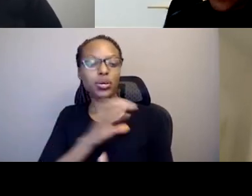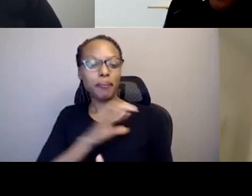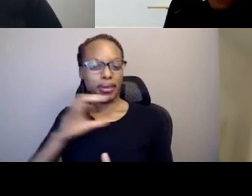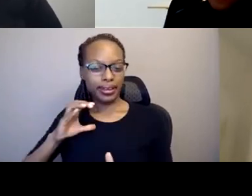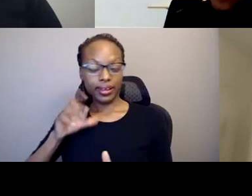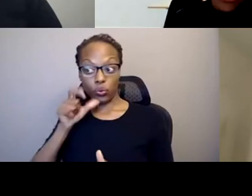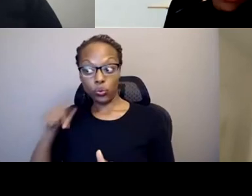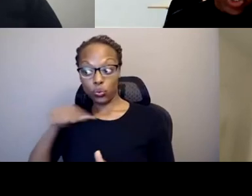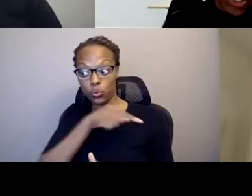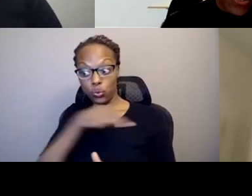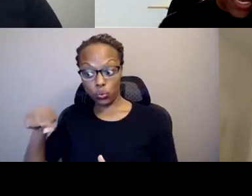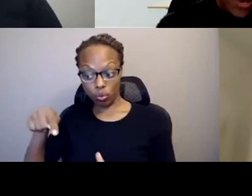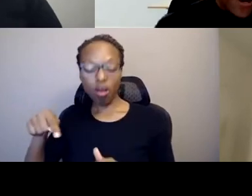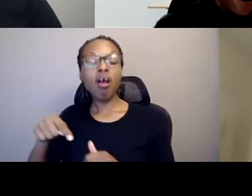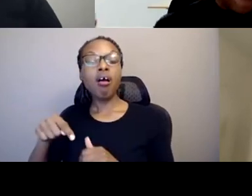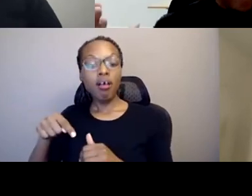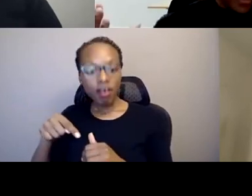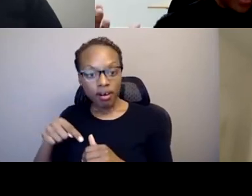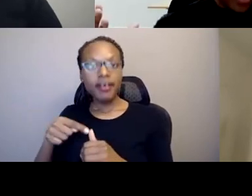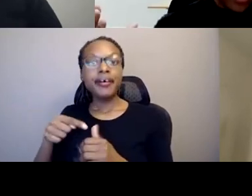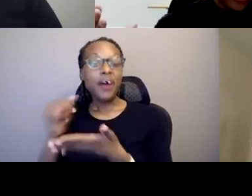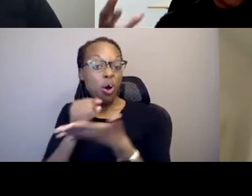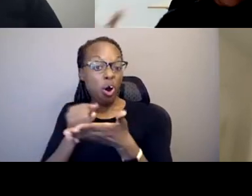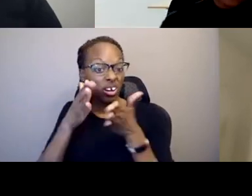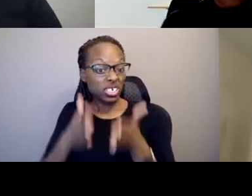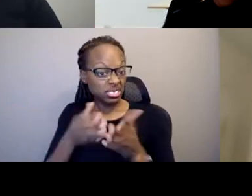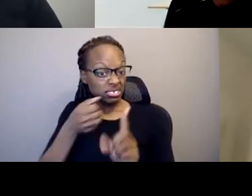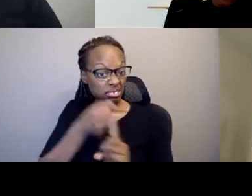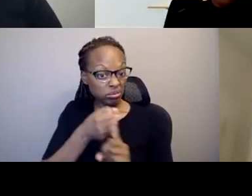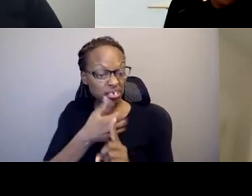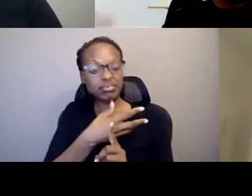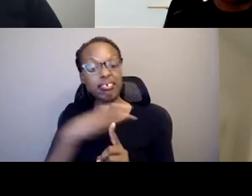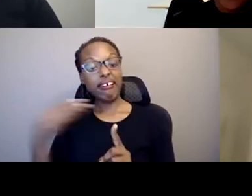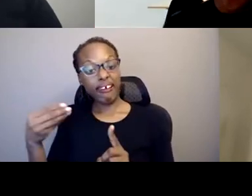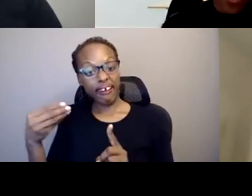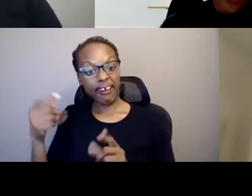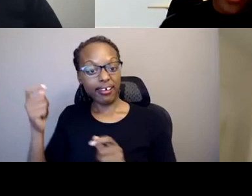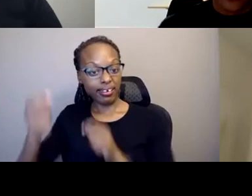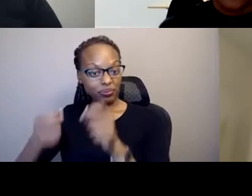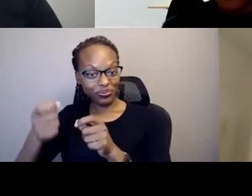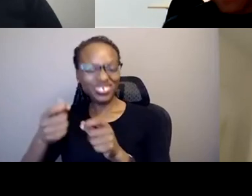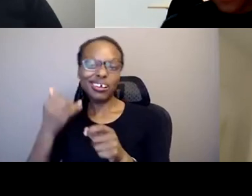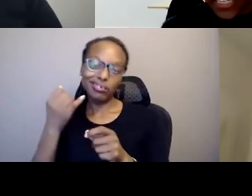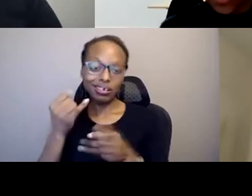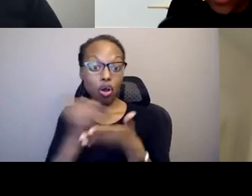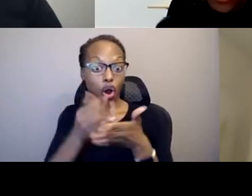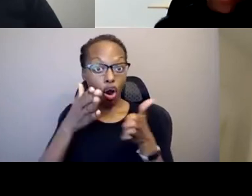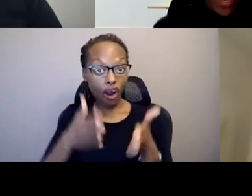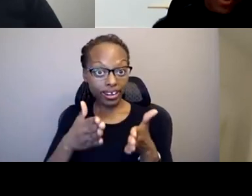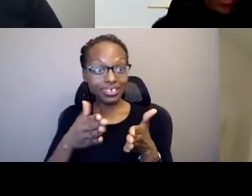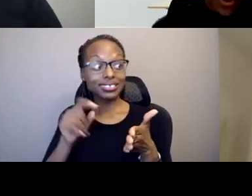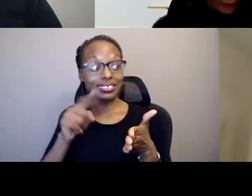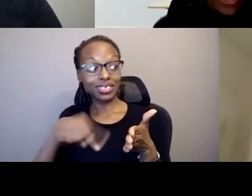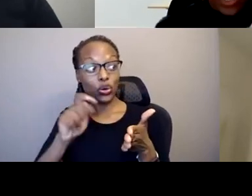practitioners, BIPOC arts practitioners. And these had to be folks that weren't sort of conflicted out of the process, so they couldn't be affiliated with any of